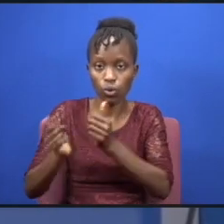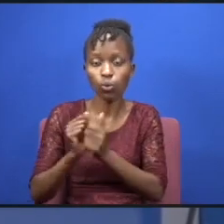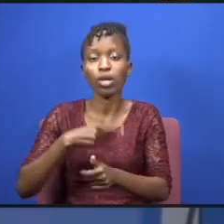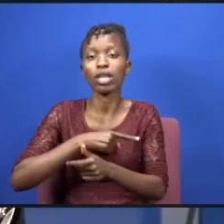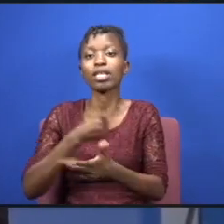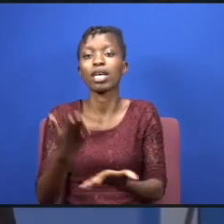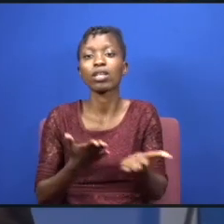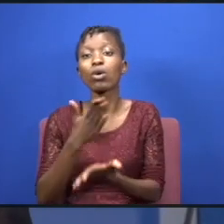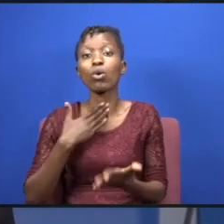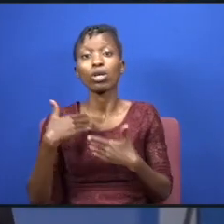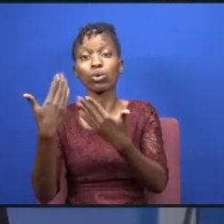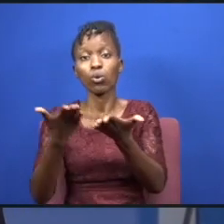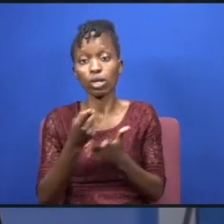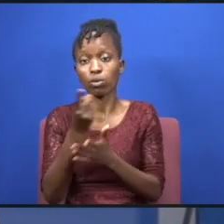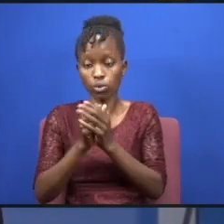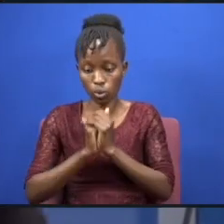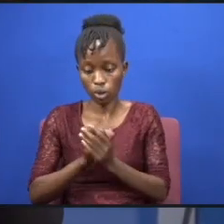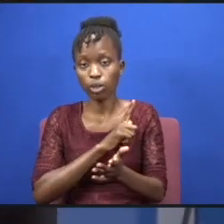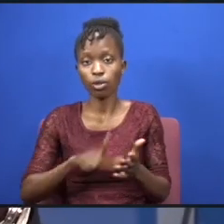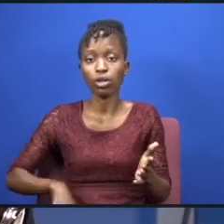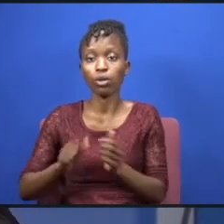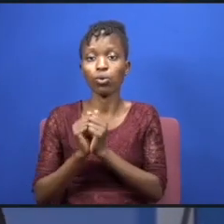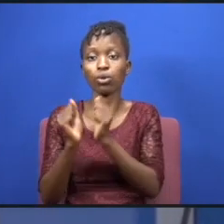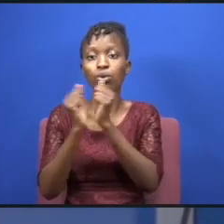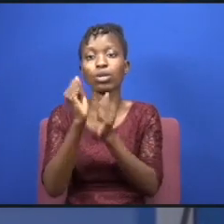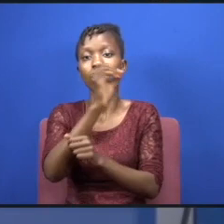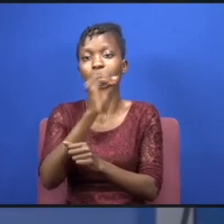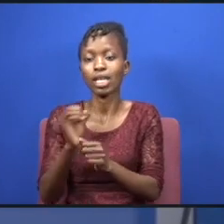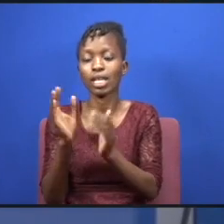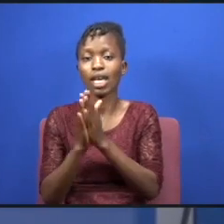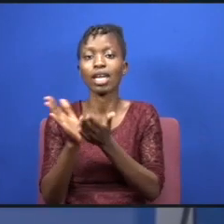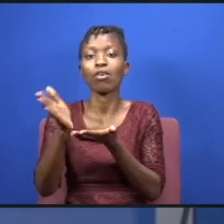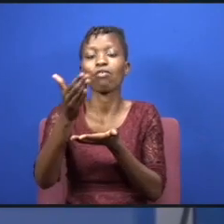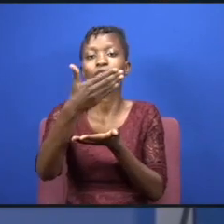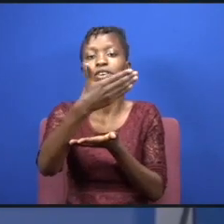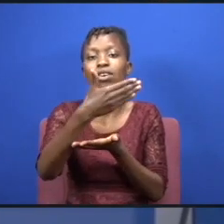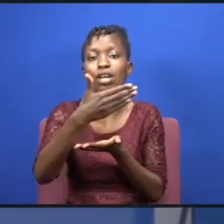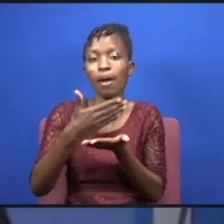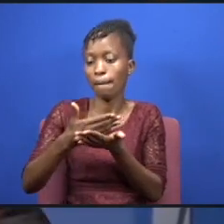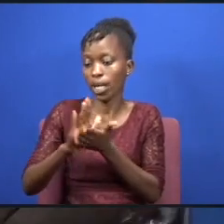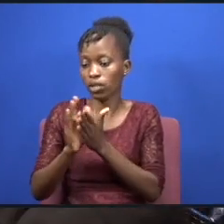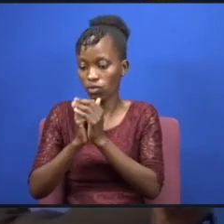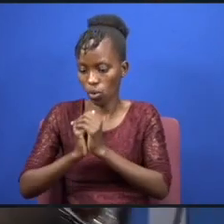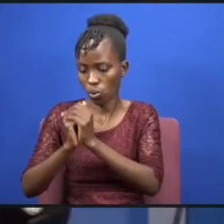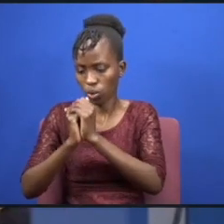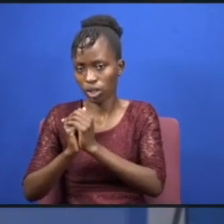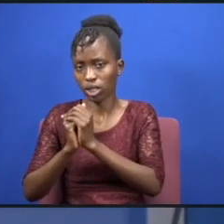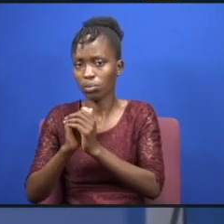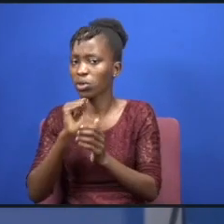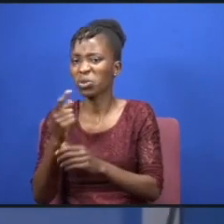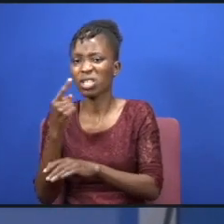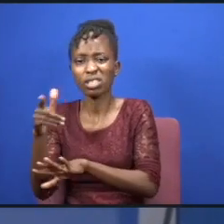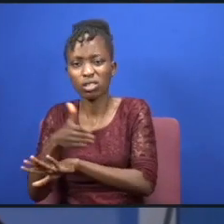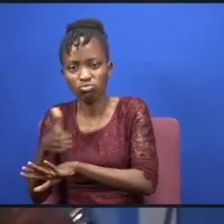service. We want to welcome you to worship the Lord with your tithes and with your offerings. Part of our worship is not just the songs that